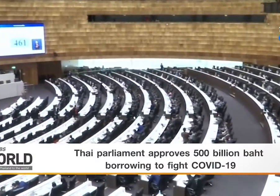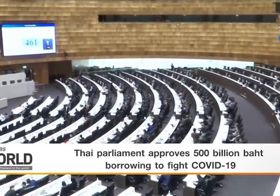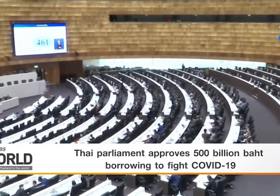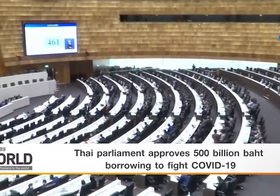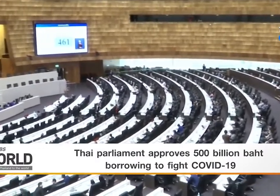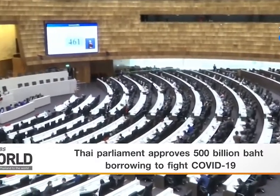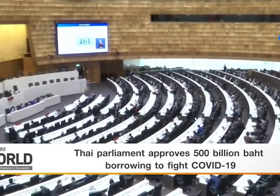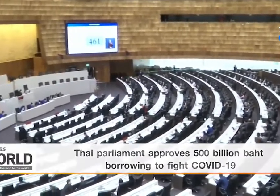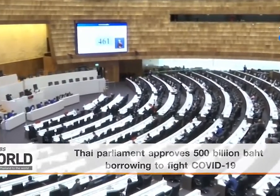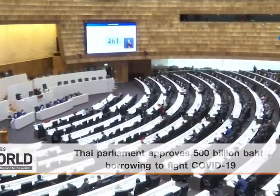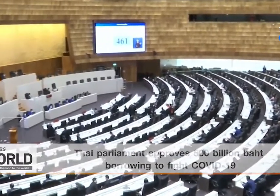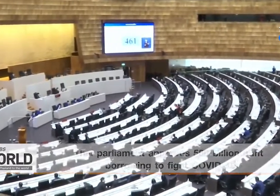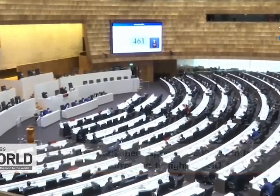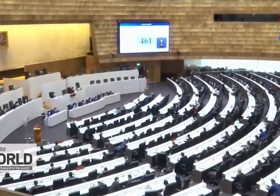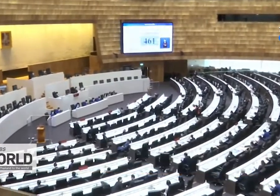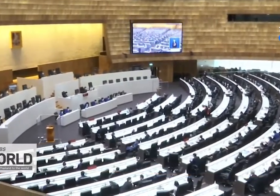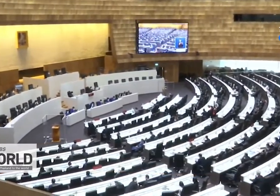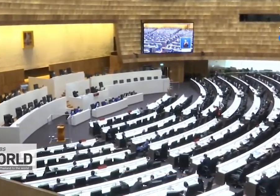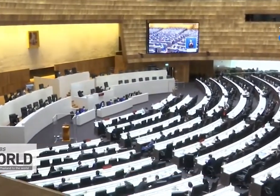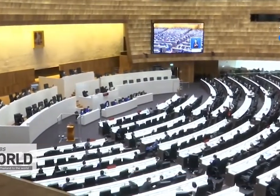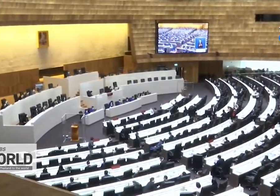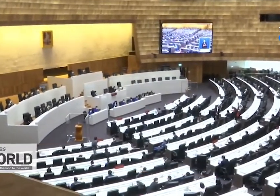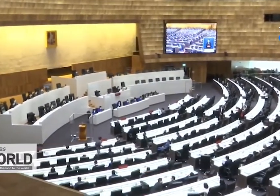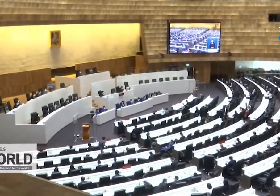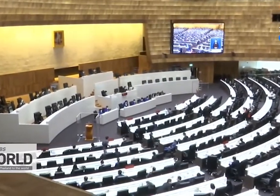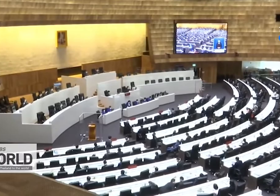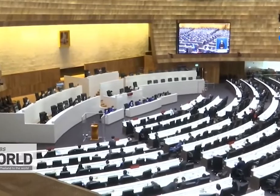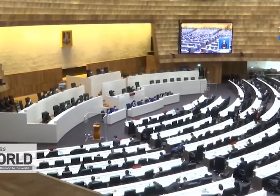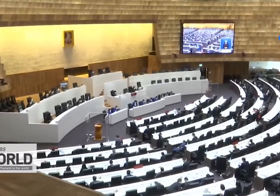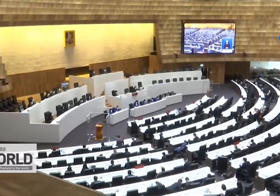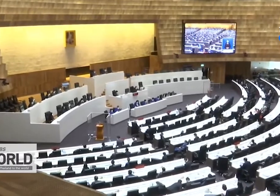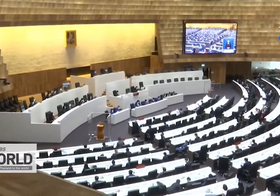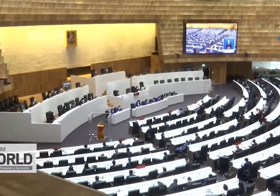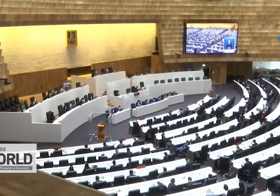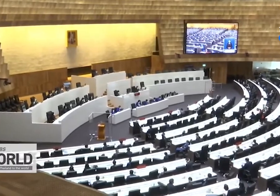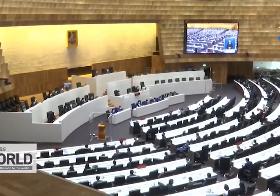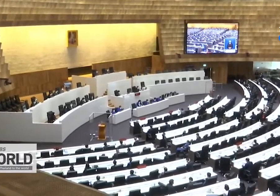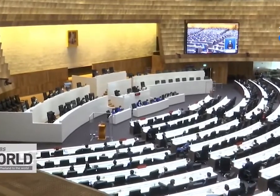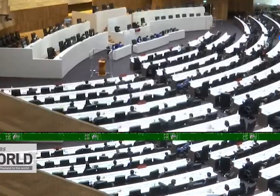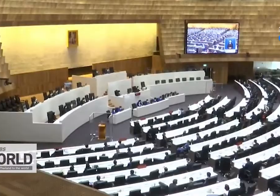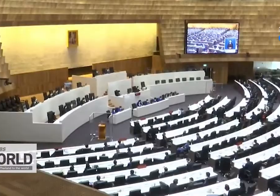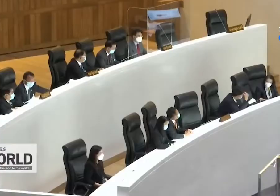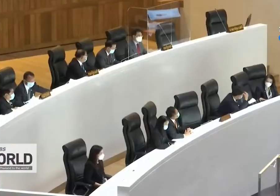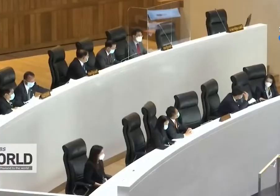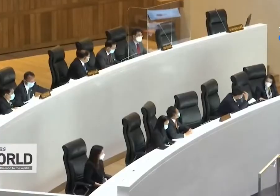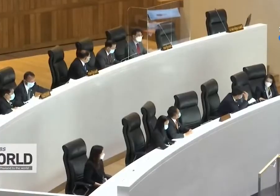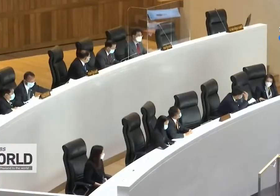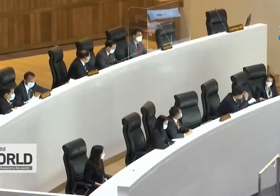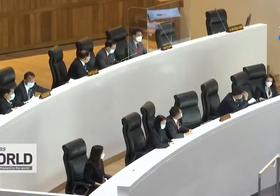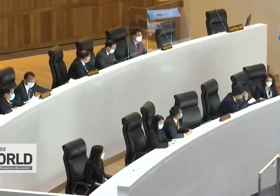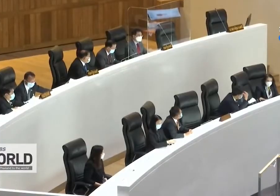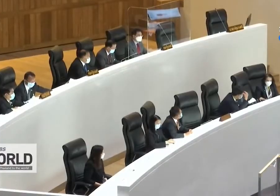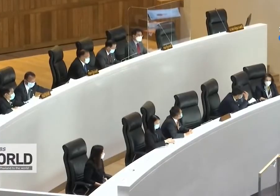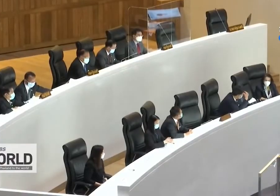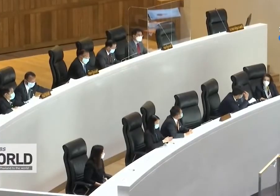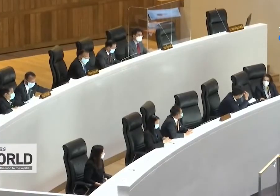pandemic, assistance for people affected by the disease, and for economic rehabilitation. The decree passed the first reading in the House after